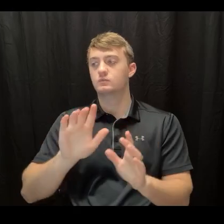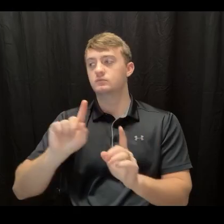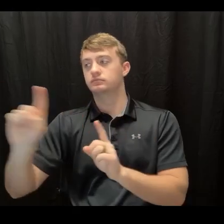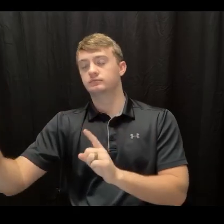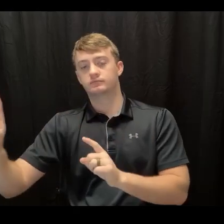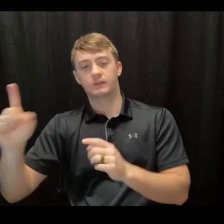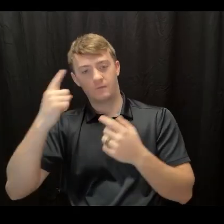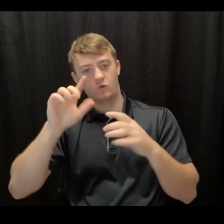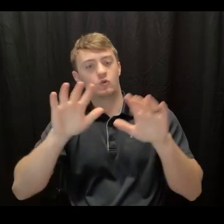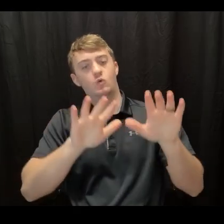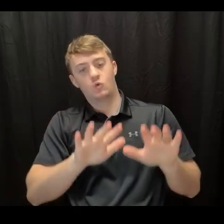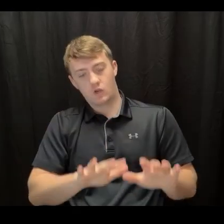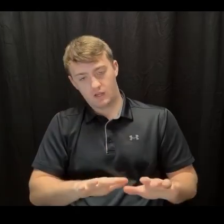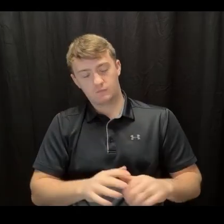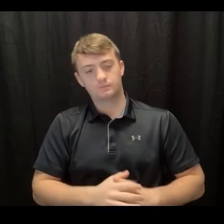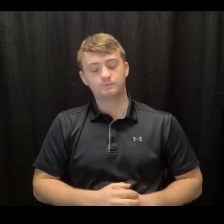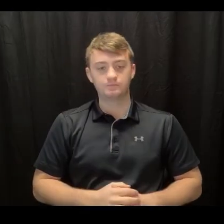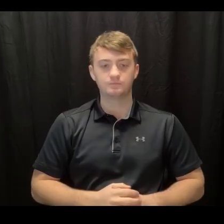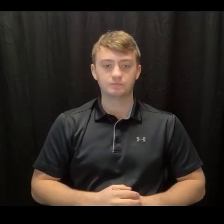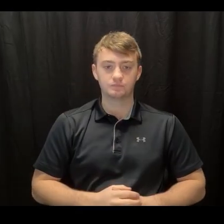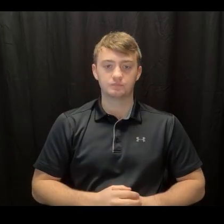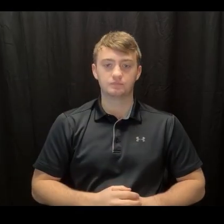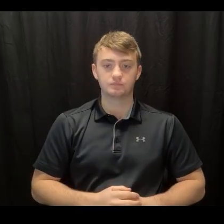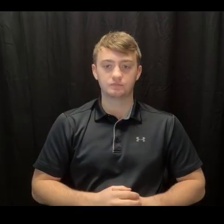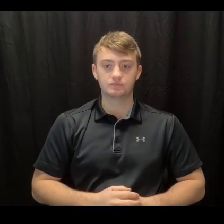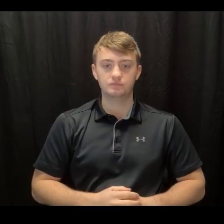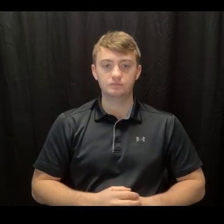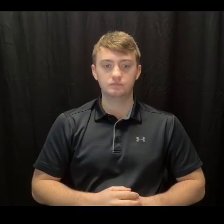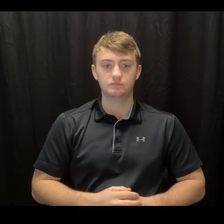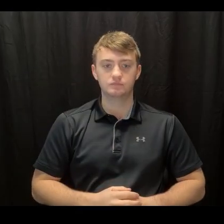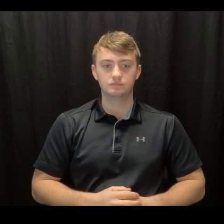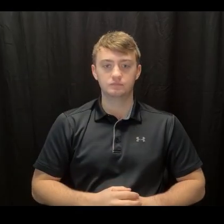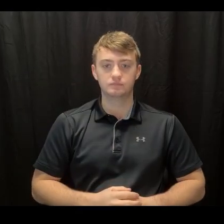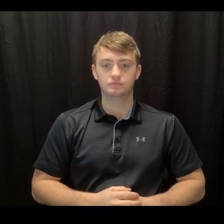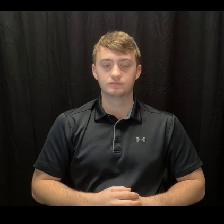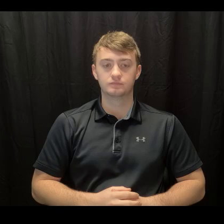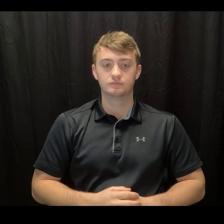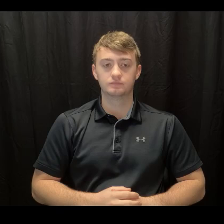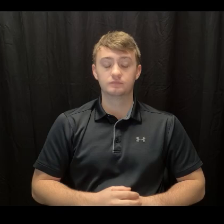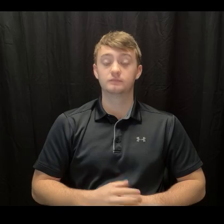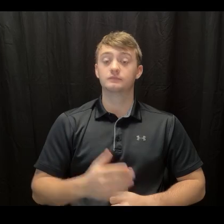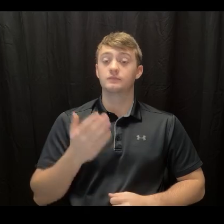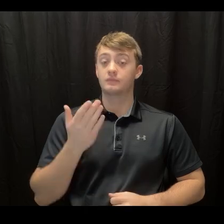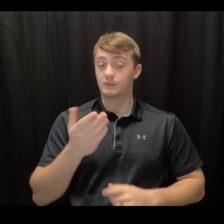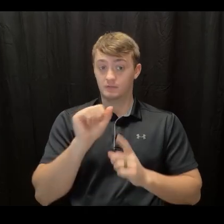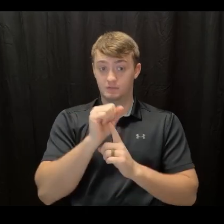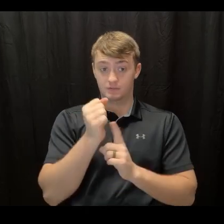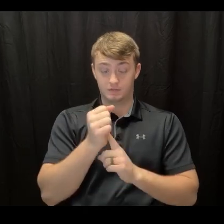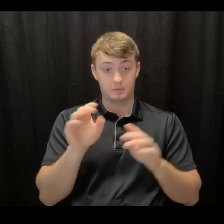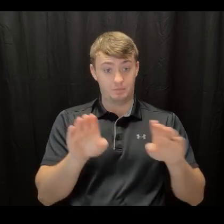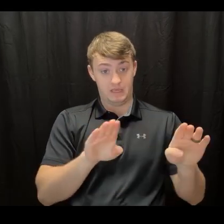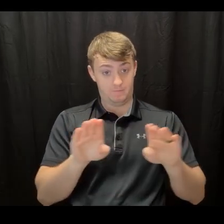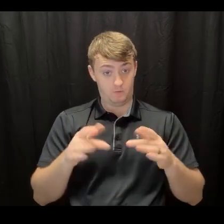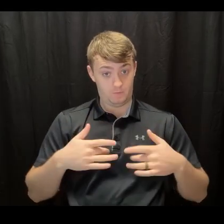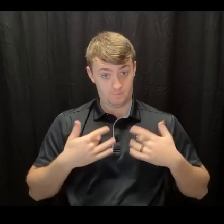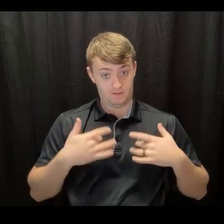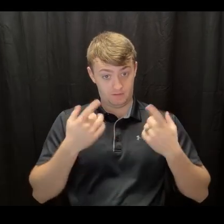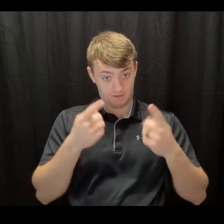to cool down. In this scenario, did a